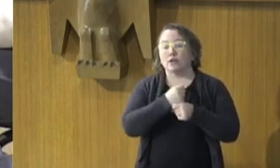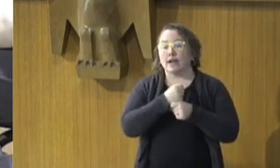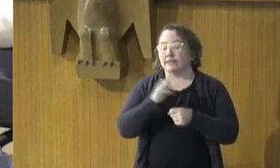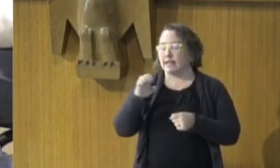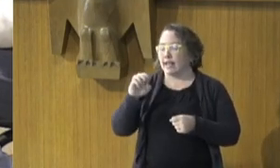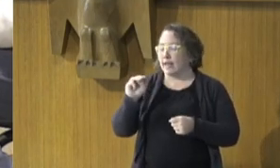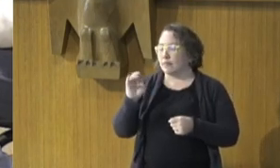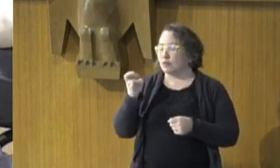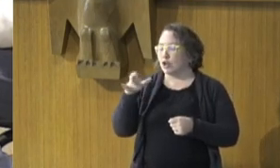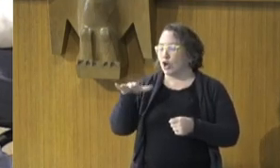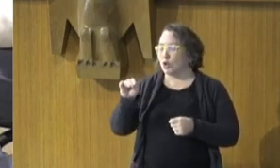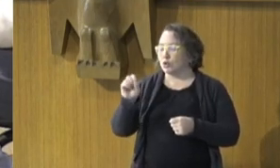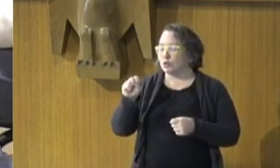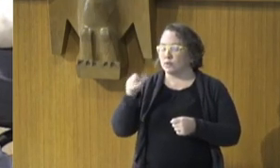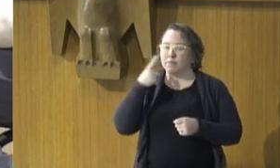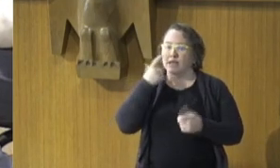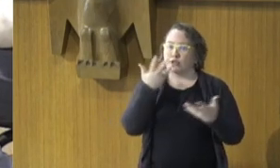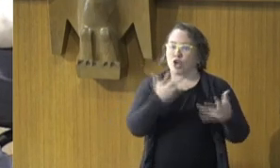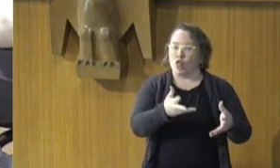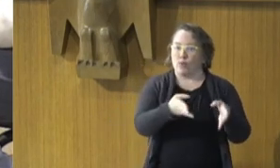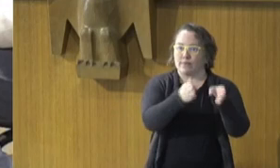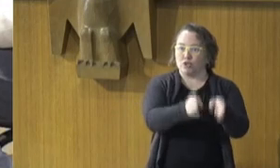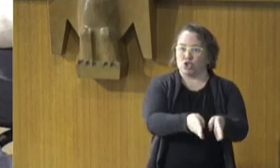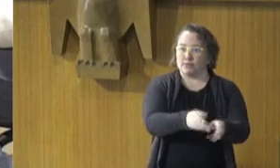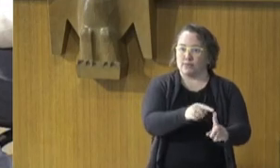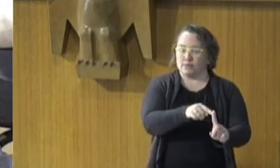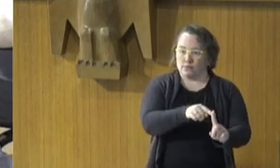have rights because they're already a person.